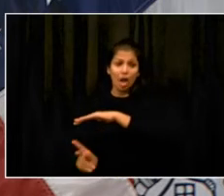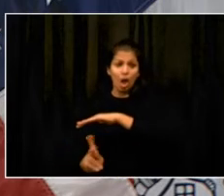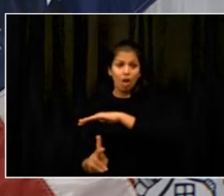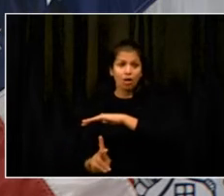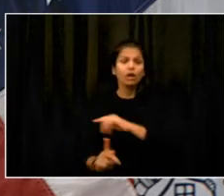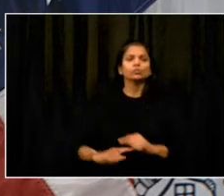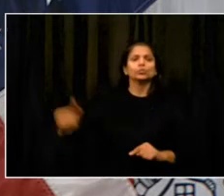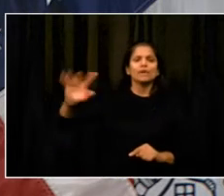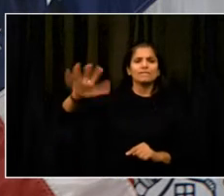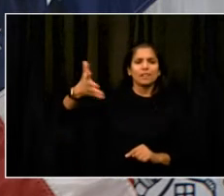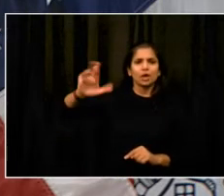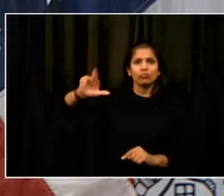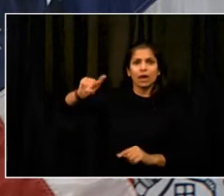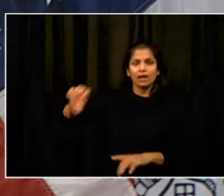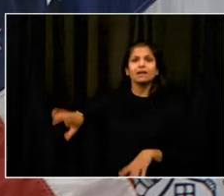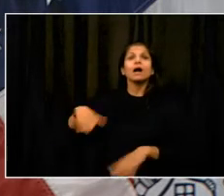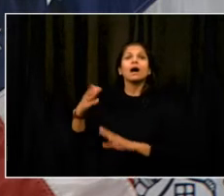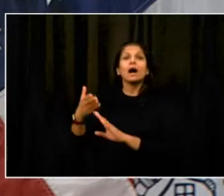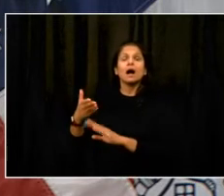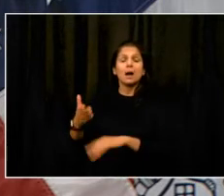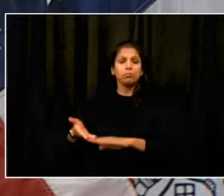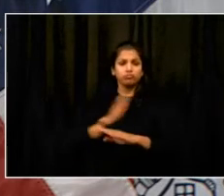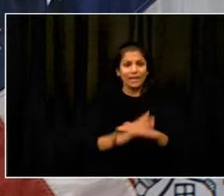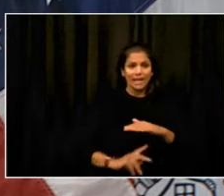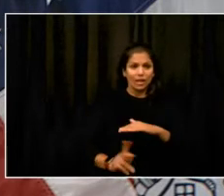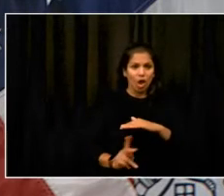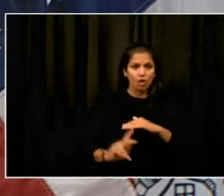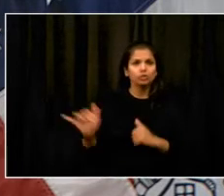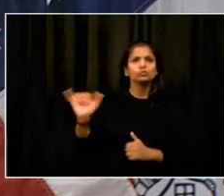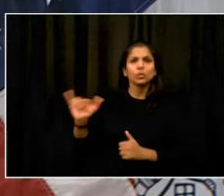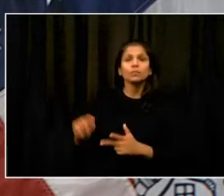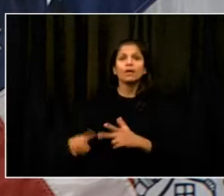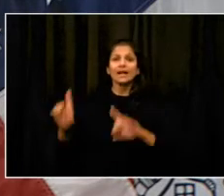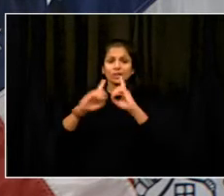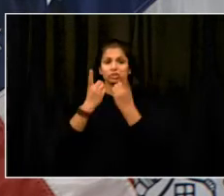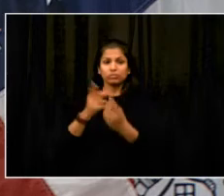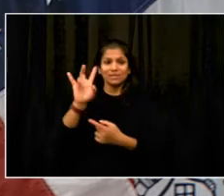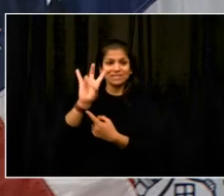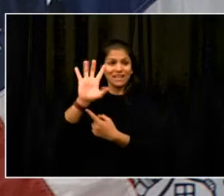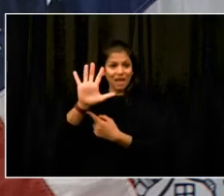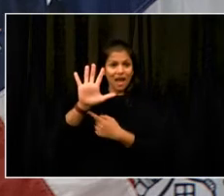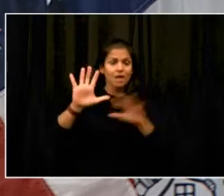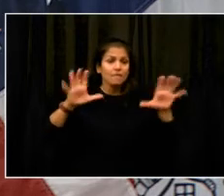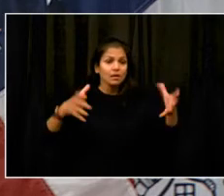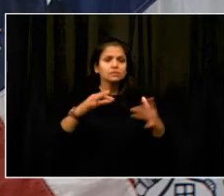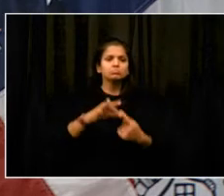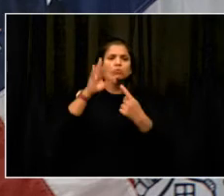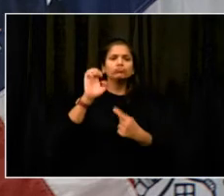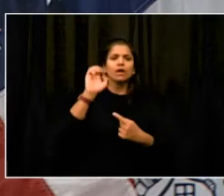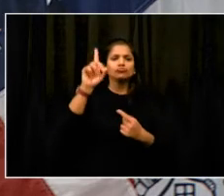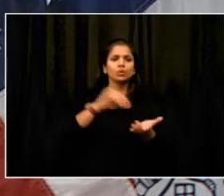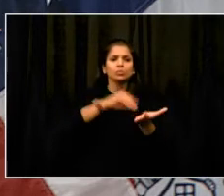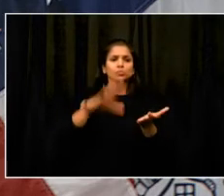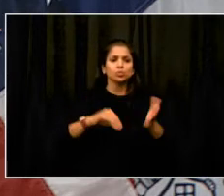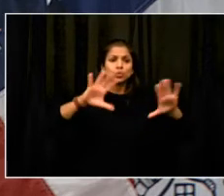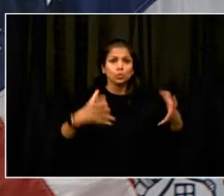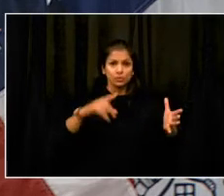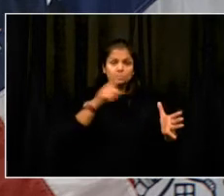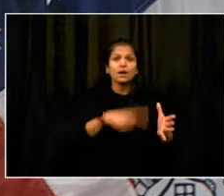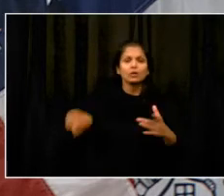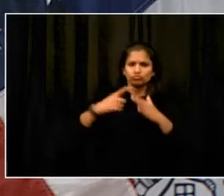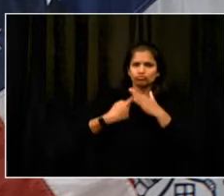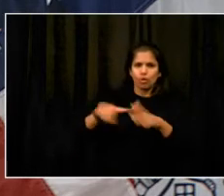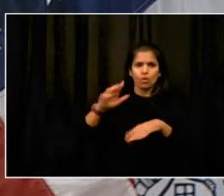We're coming back with District 75 special needs programs. And we're going to keep going from there.